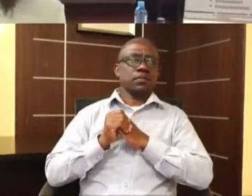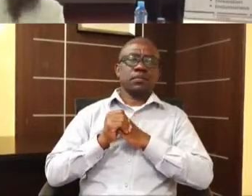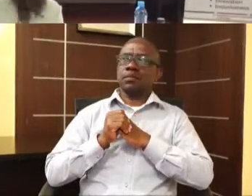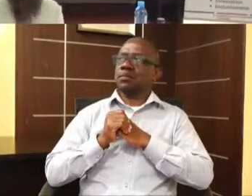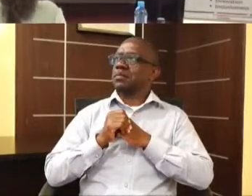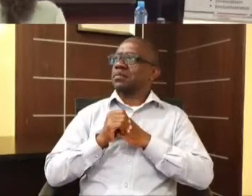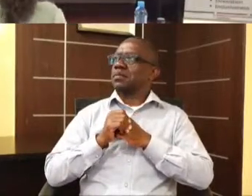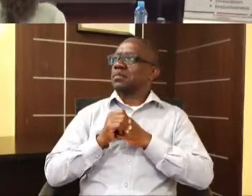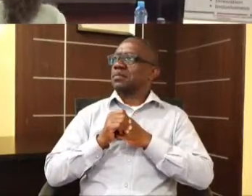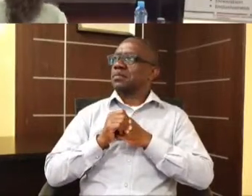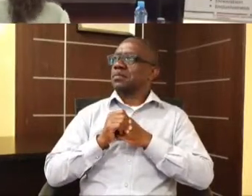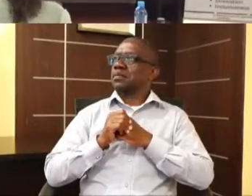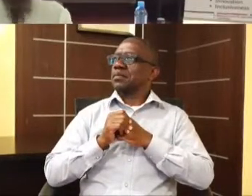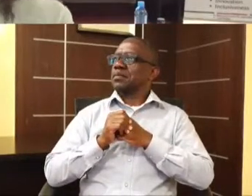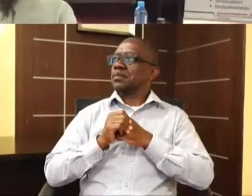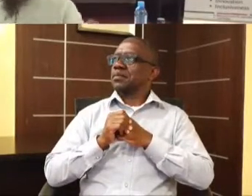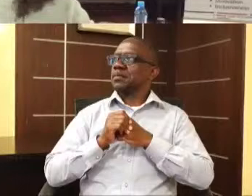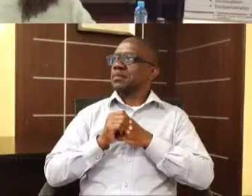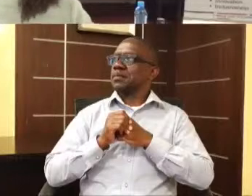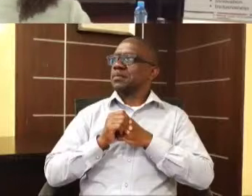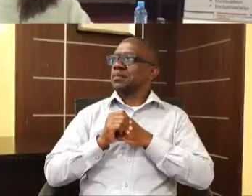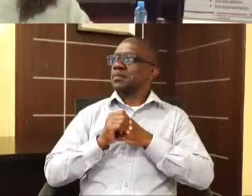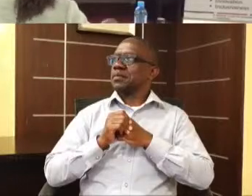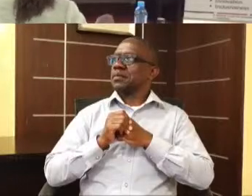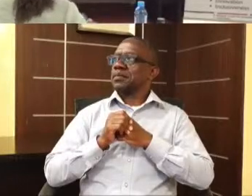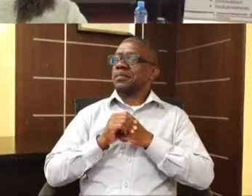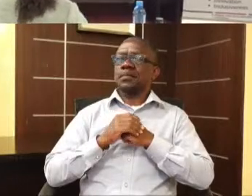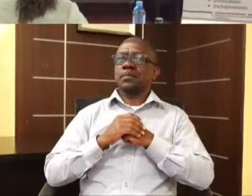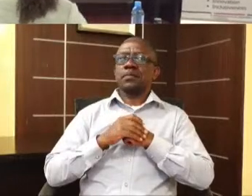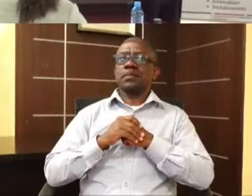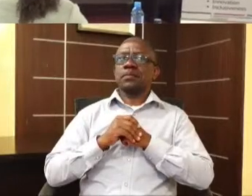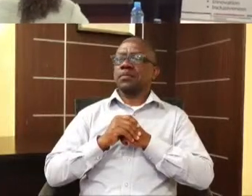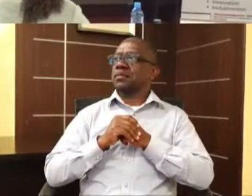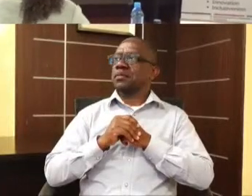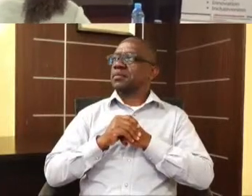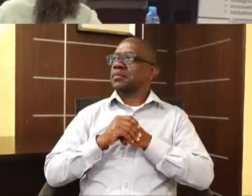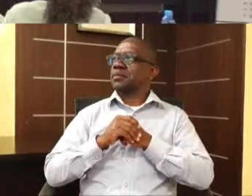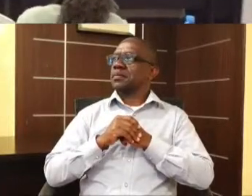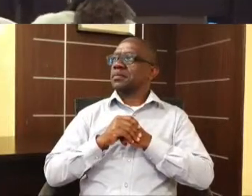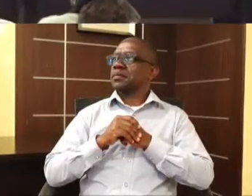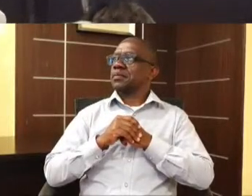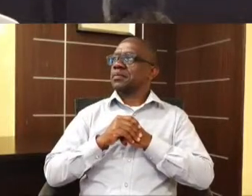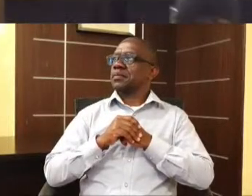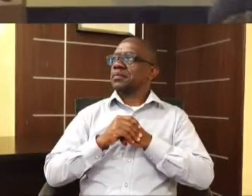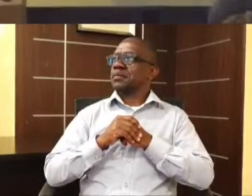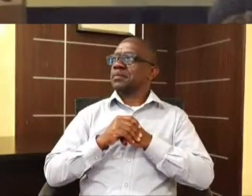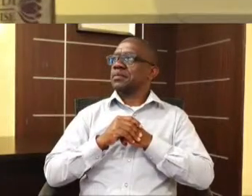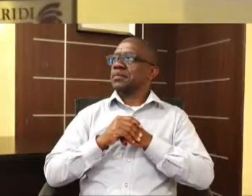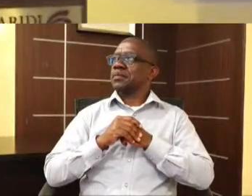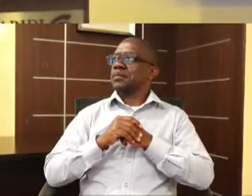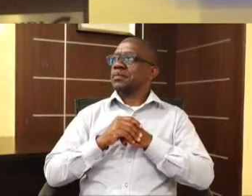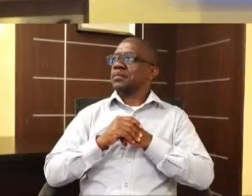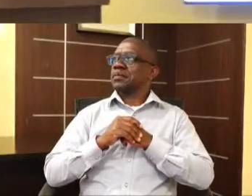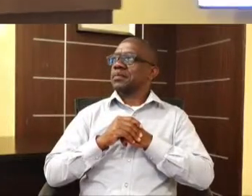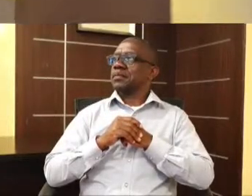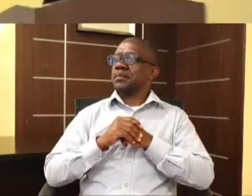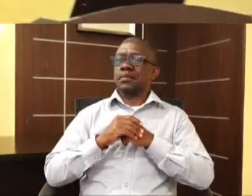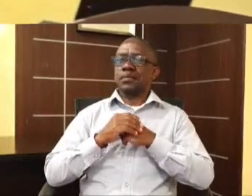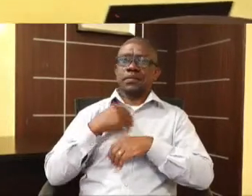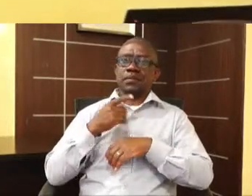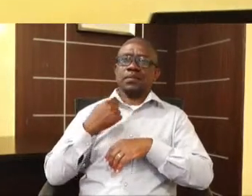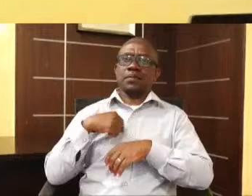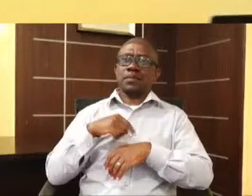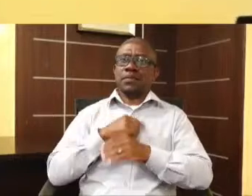now, just chill a little. Sorry. It's called taking care of the opportunity.